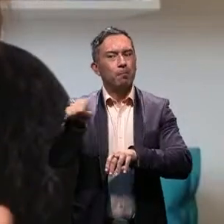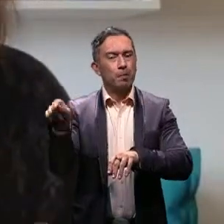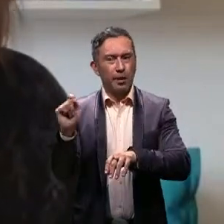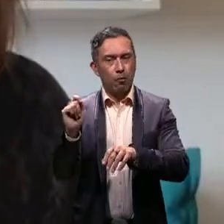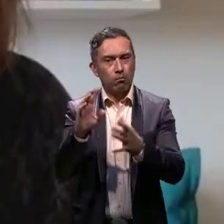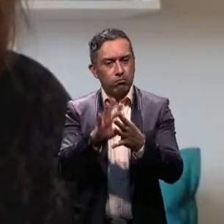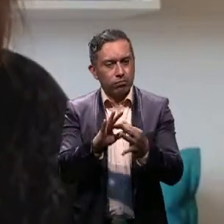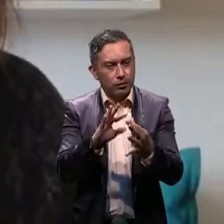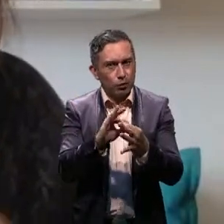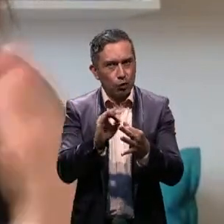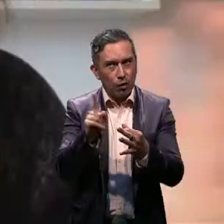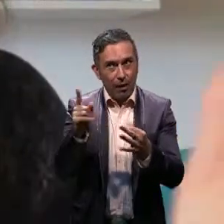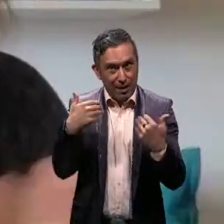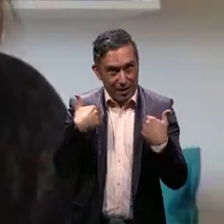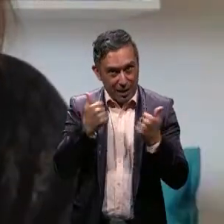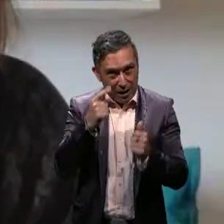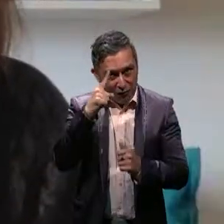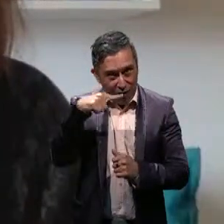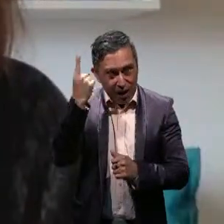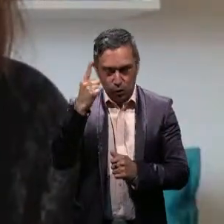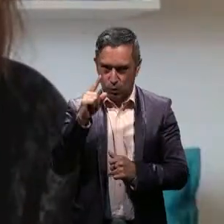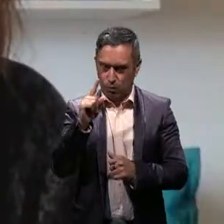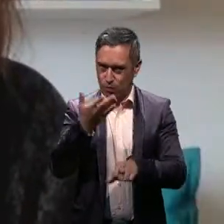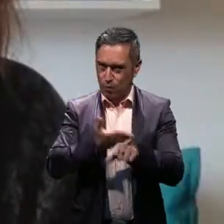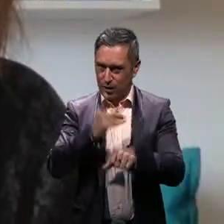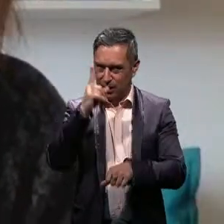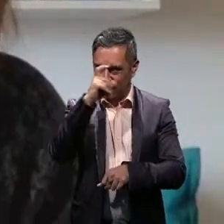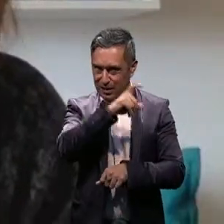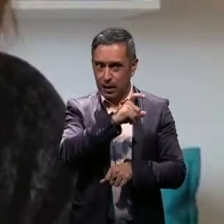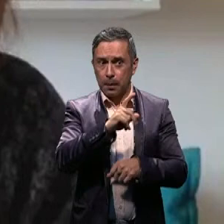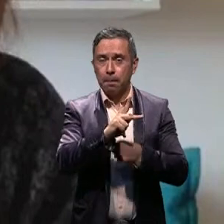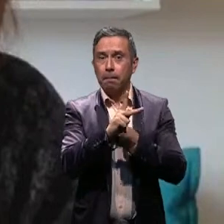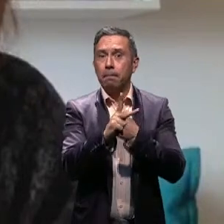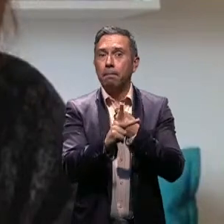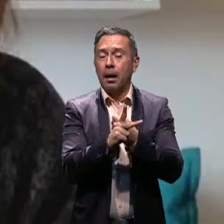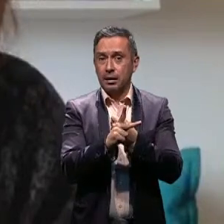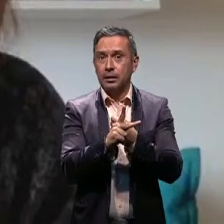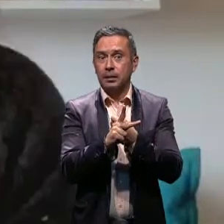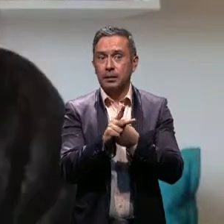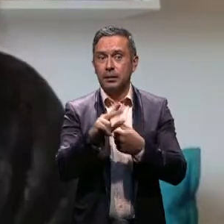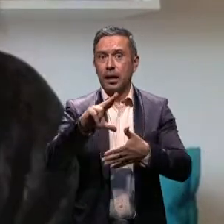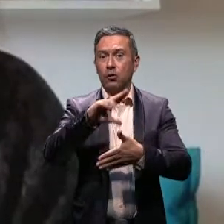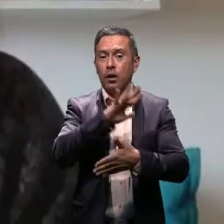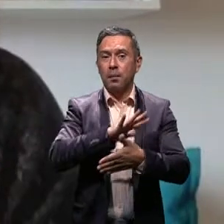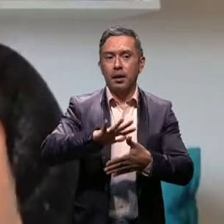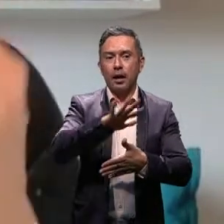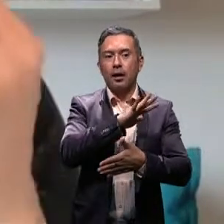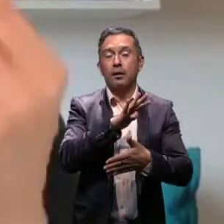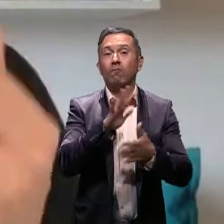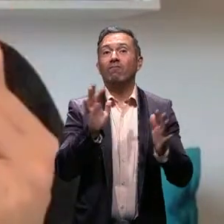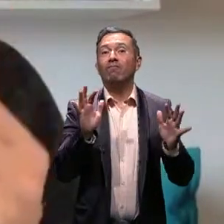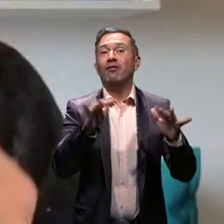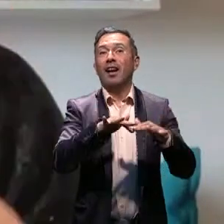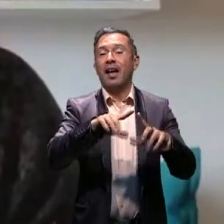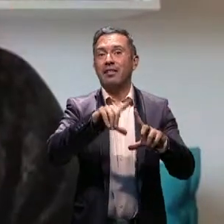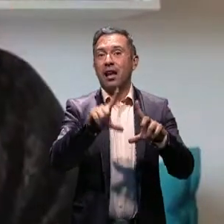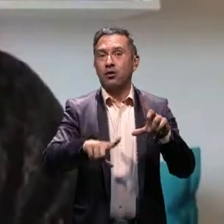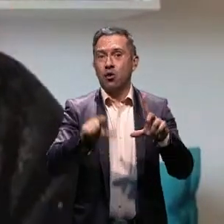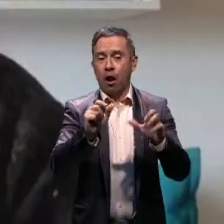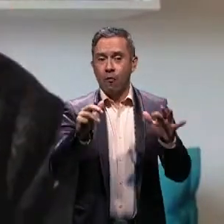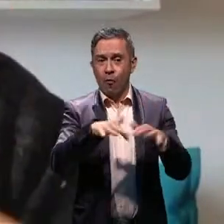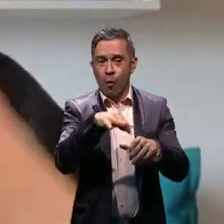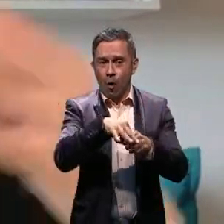it's very complex to understand, because in many of our countries, elections are very